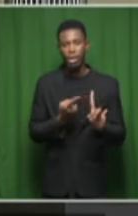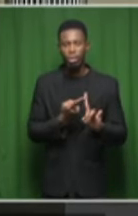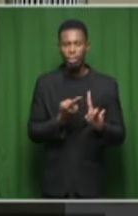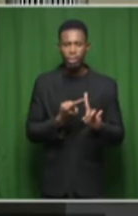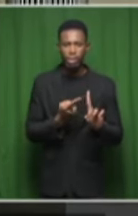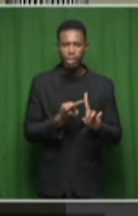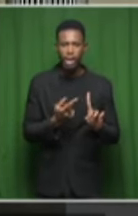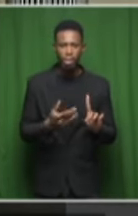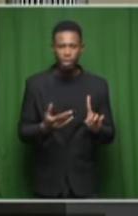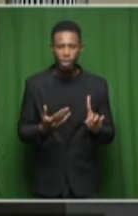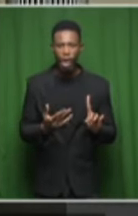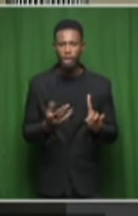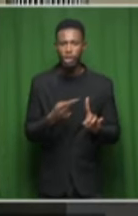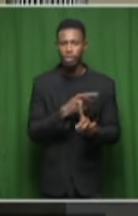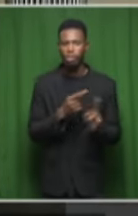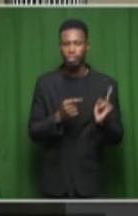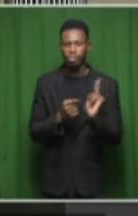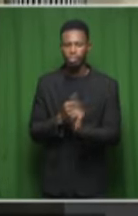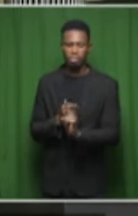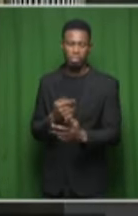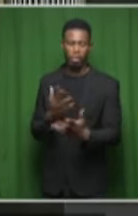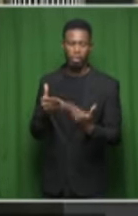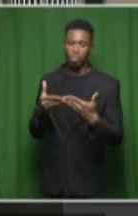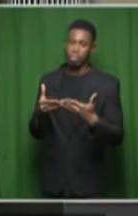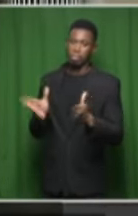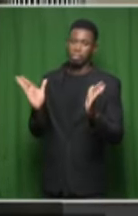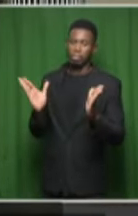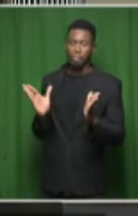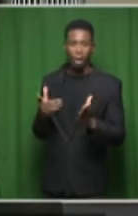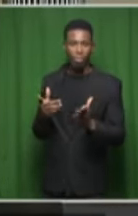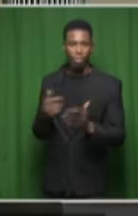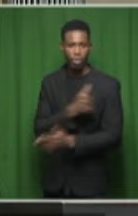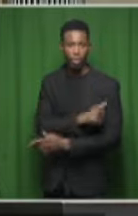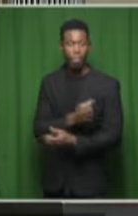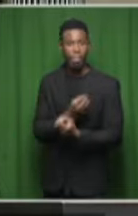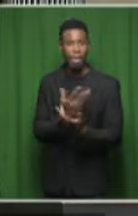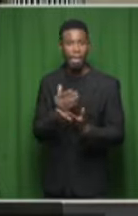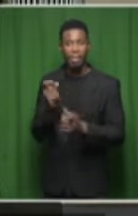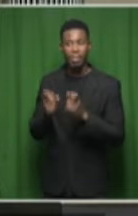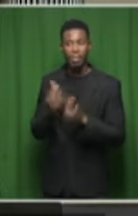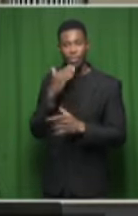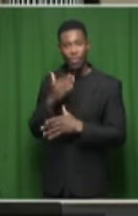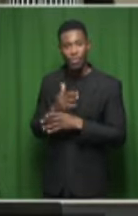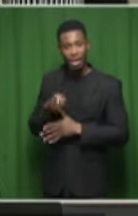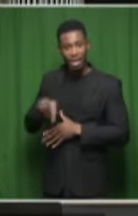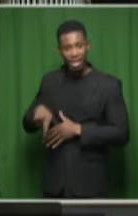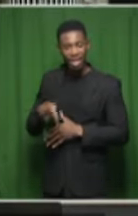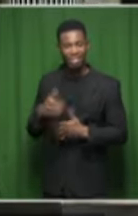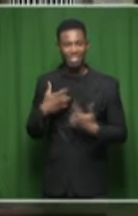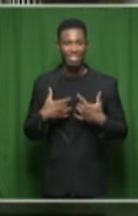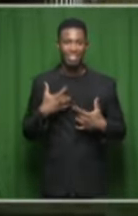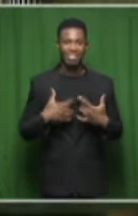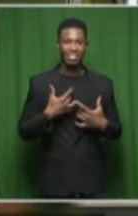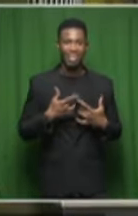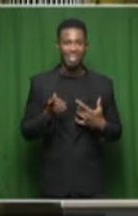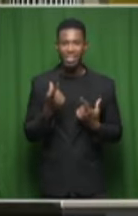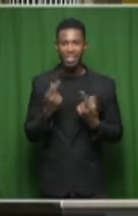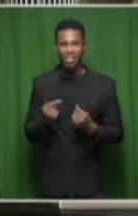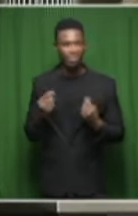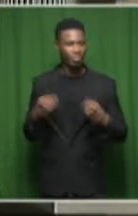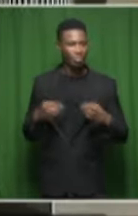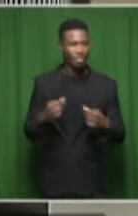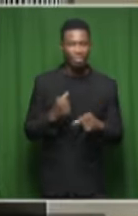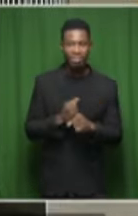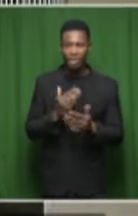officially open this hospital. Many of the healthcare workers are very excited. They are all going about their day, ensuring that everything is